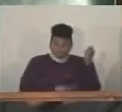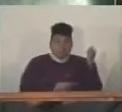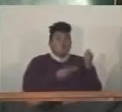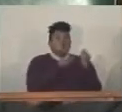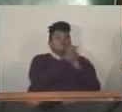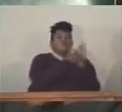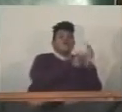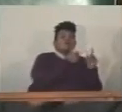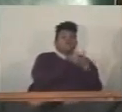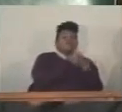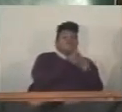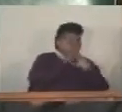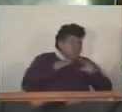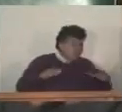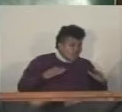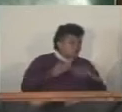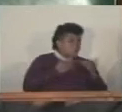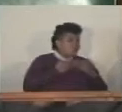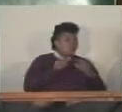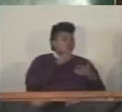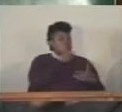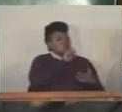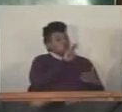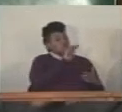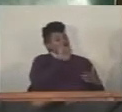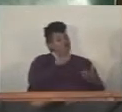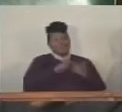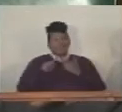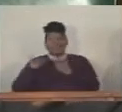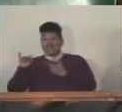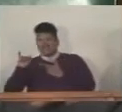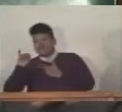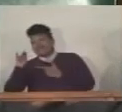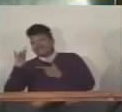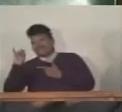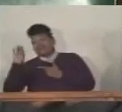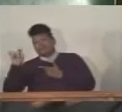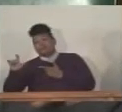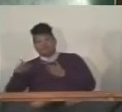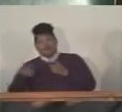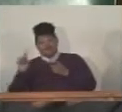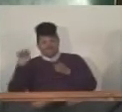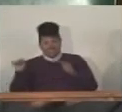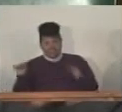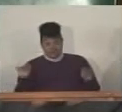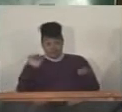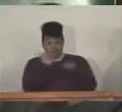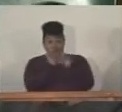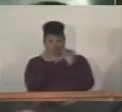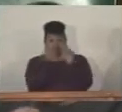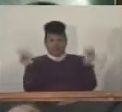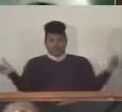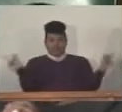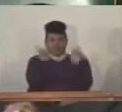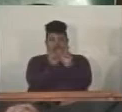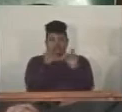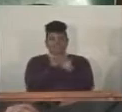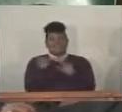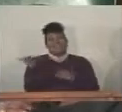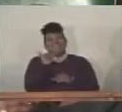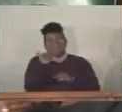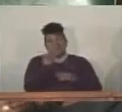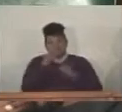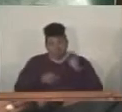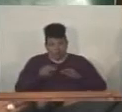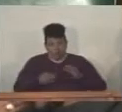judge alone. For summary offenses, Section 22 of the Criminal Justice Administration Act sets out, among other